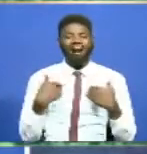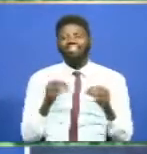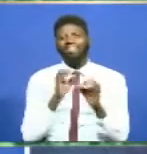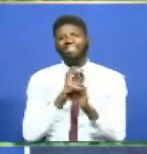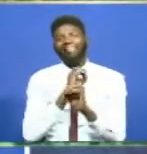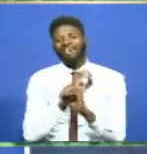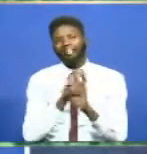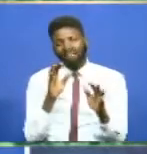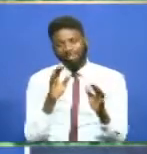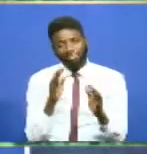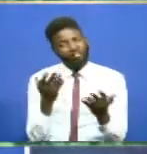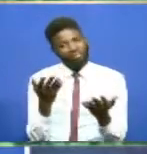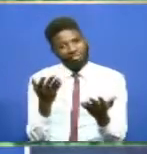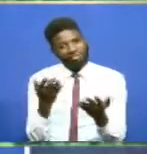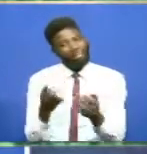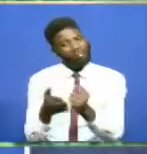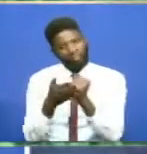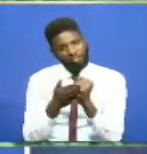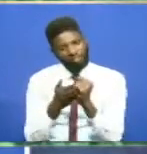Msaidie.